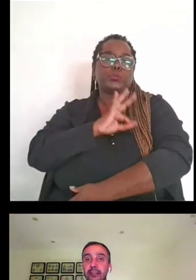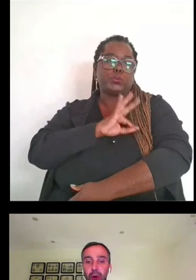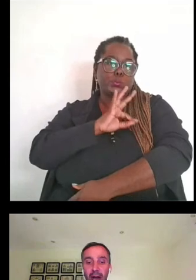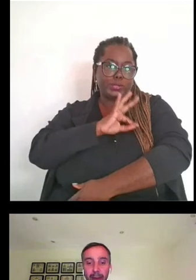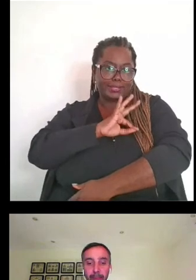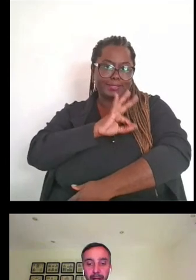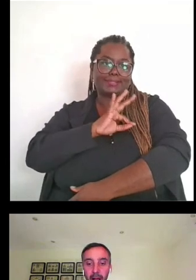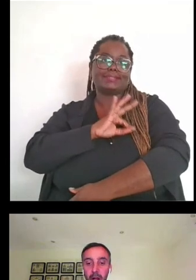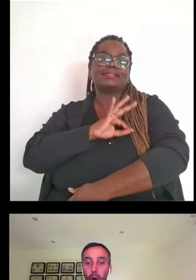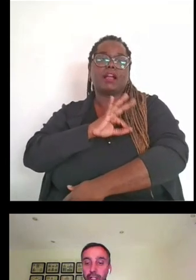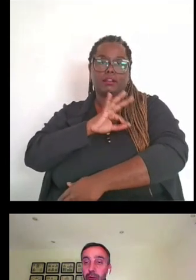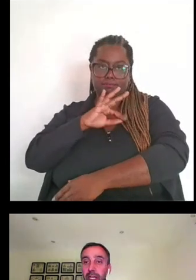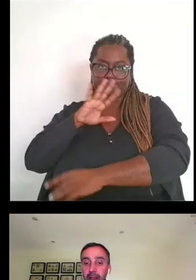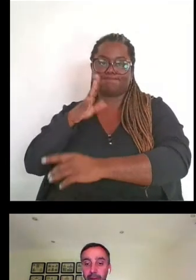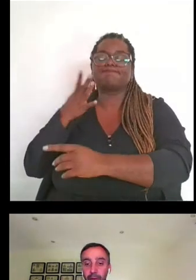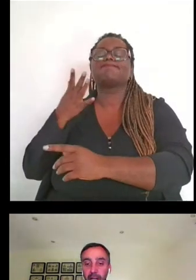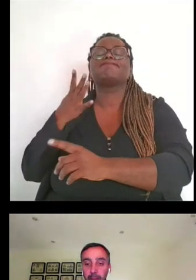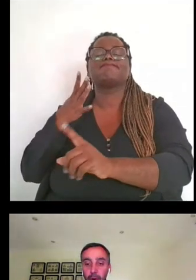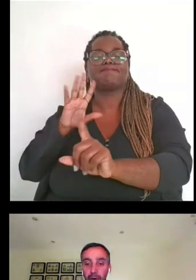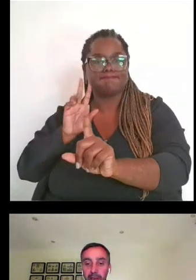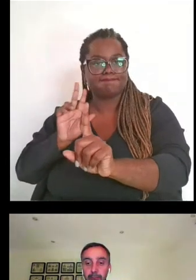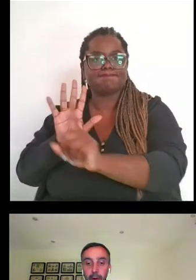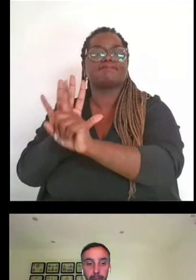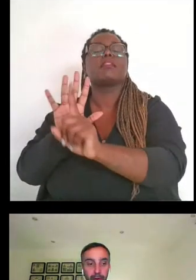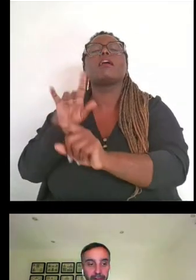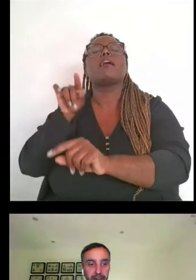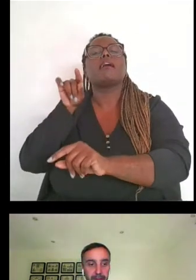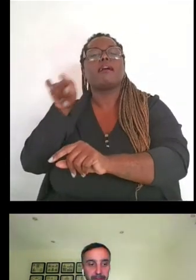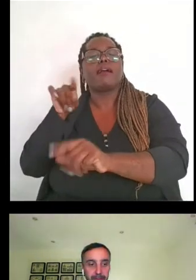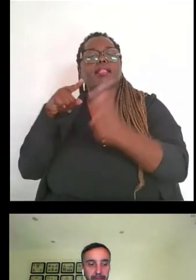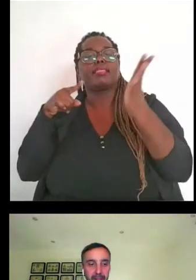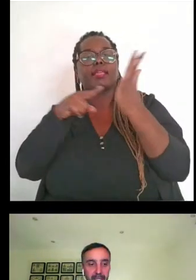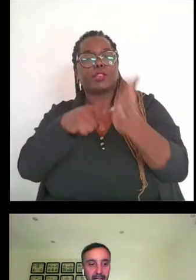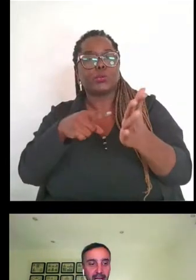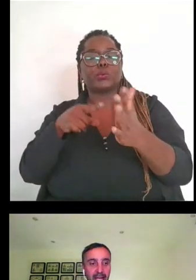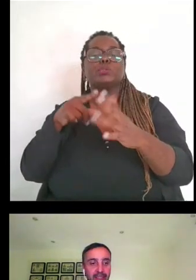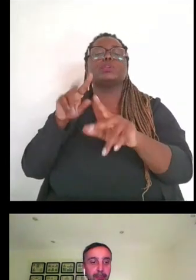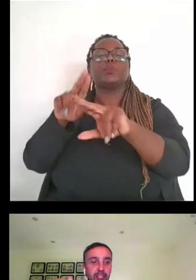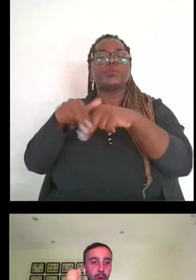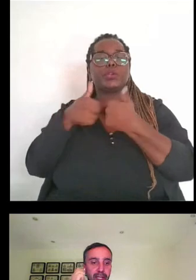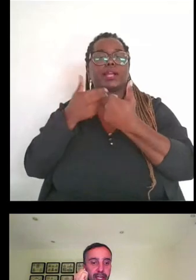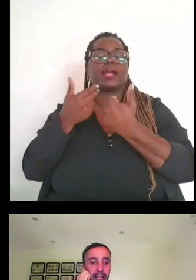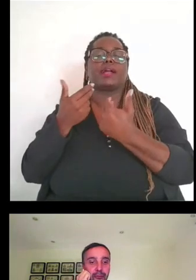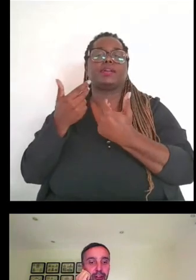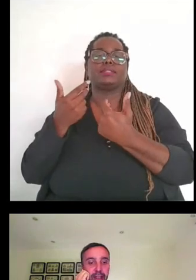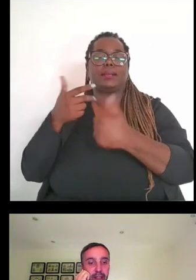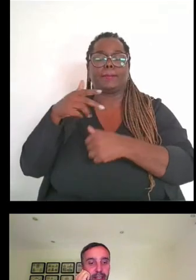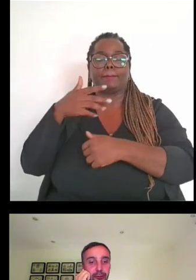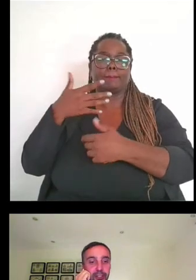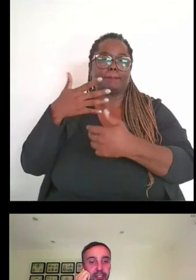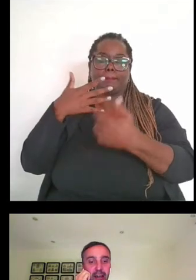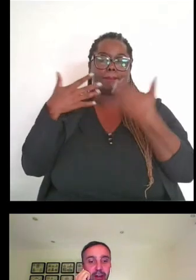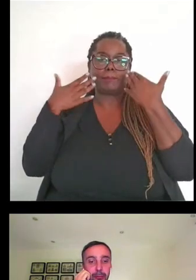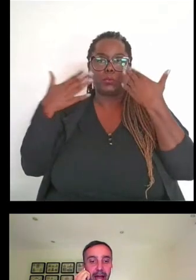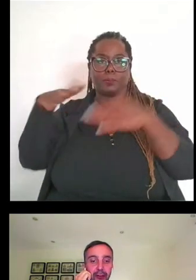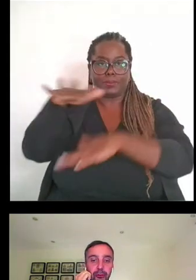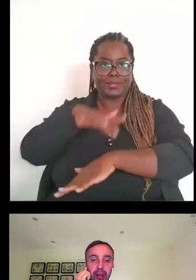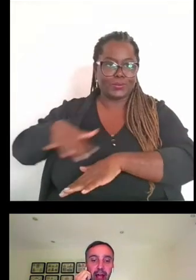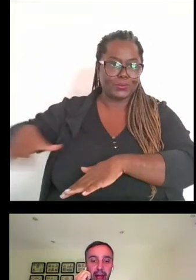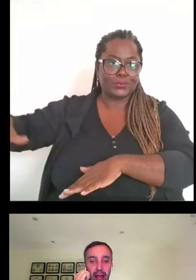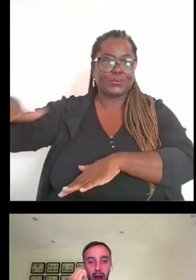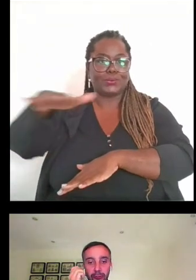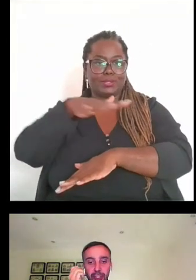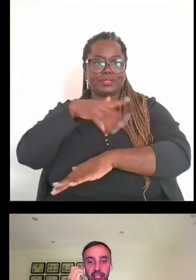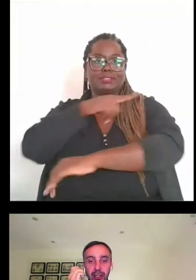his crime loitering for immoral purposes subsequently government Gifford never